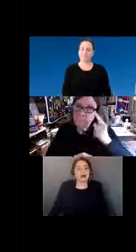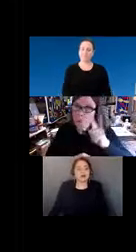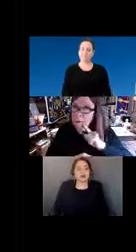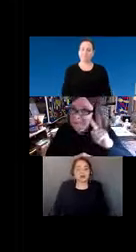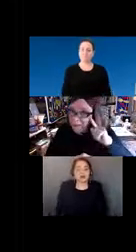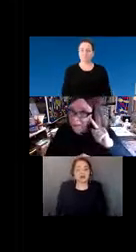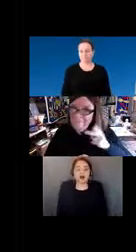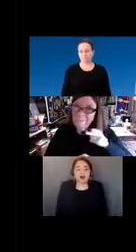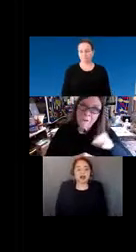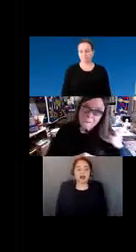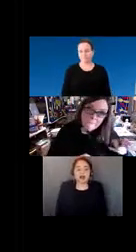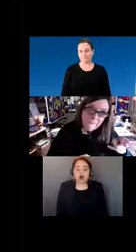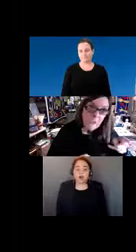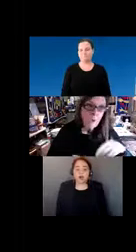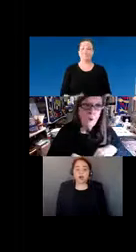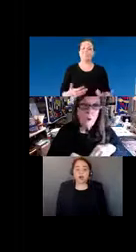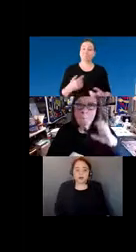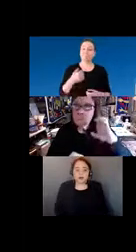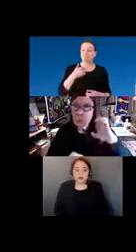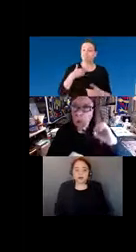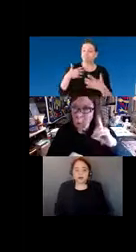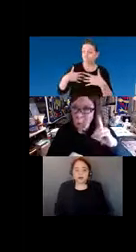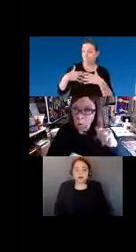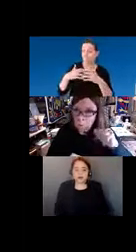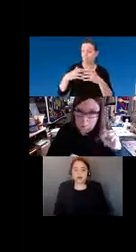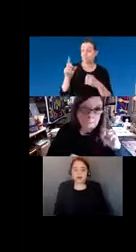I also started art trauma therapy